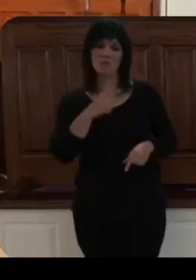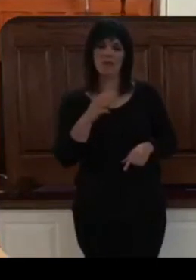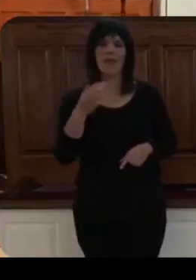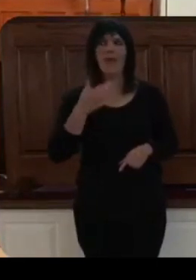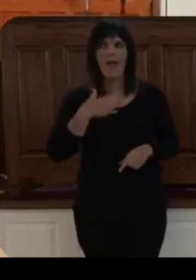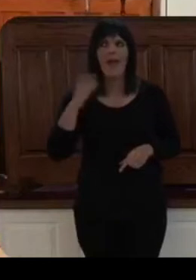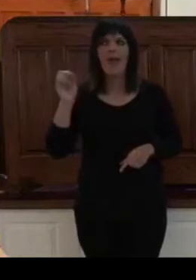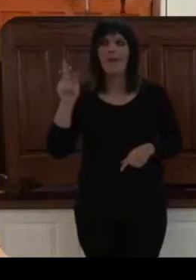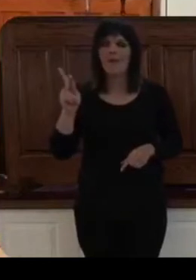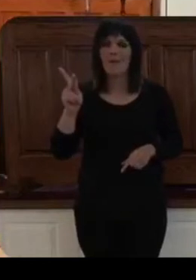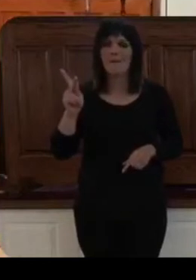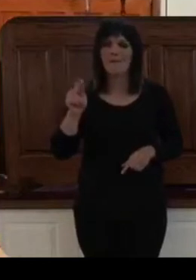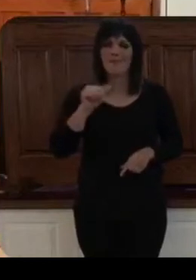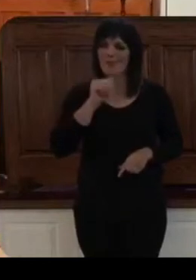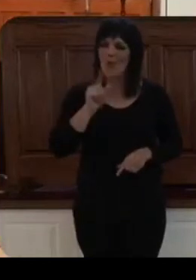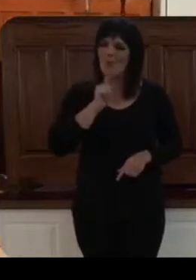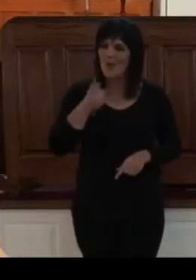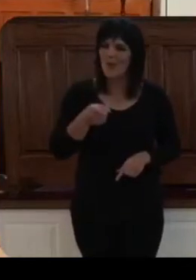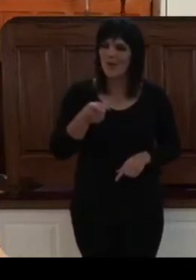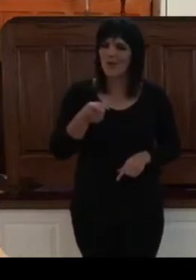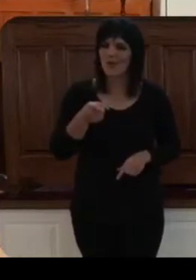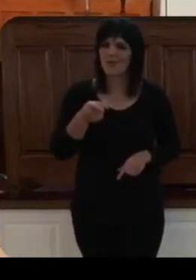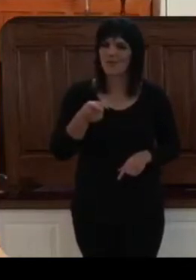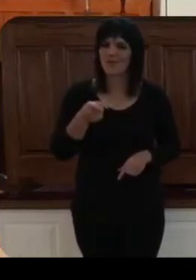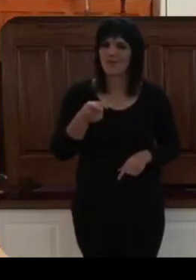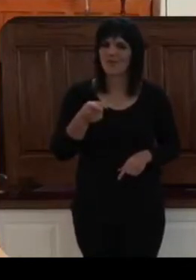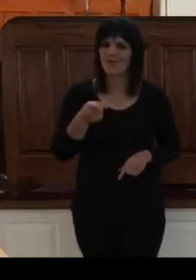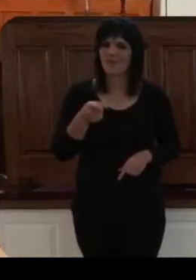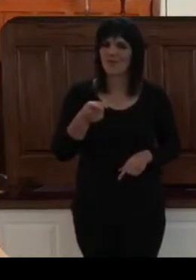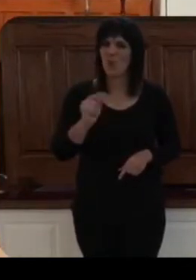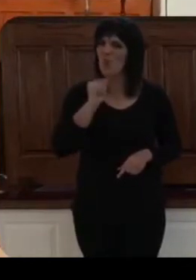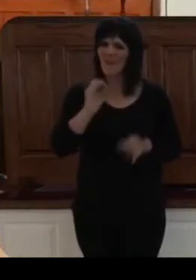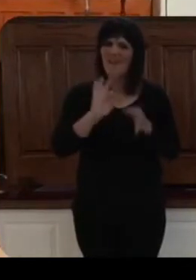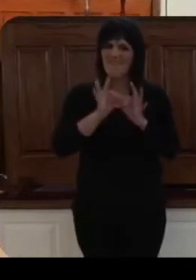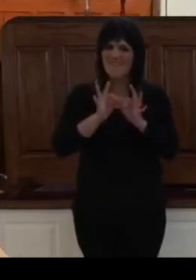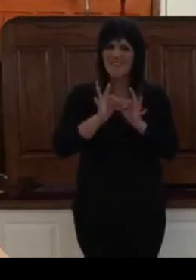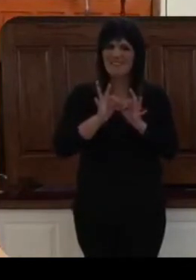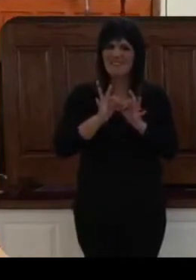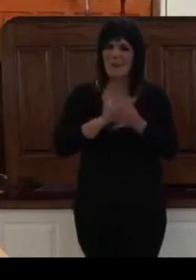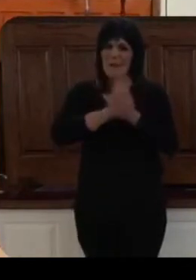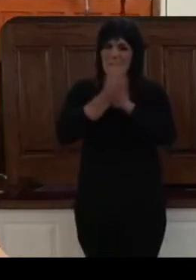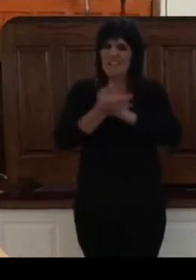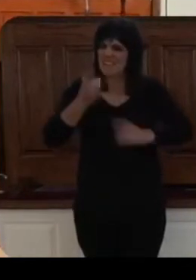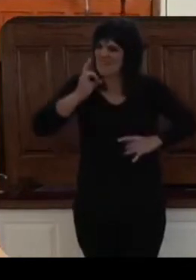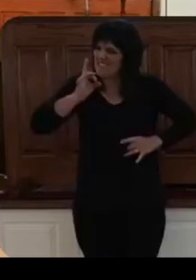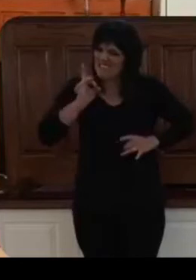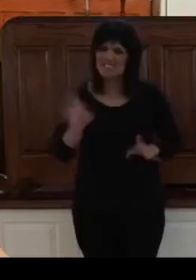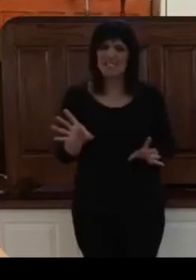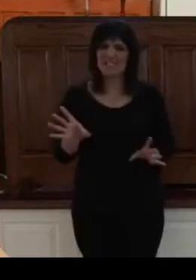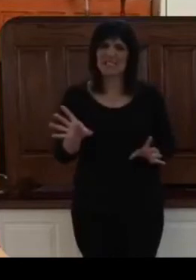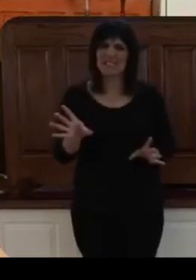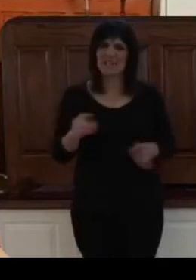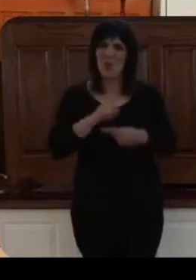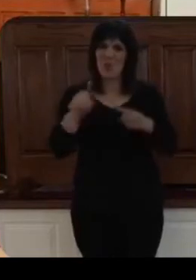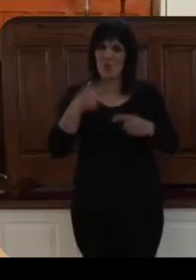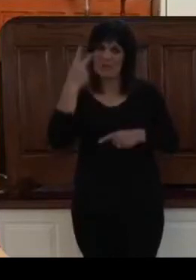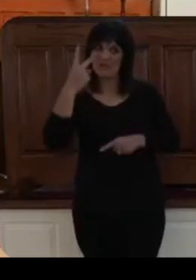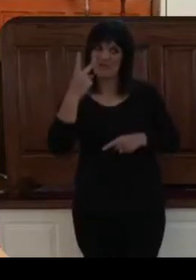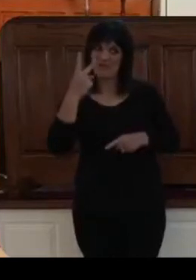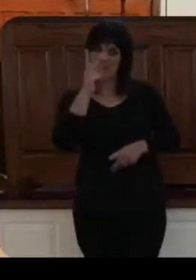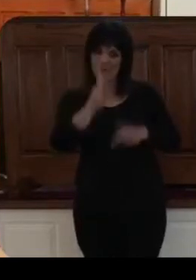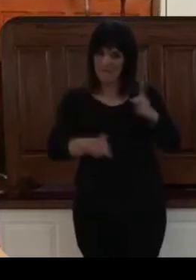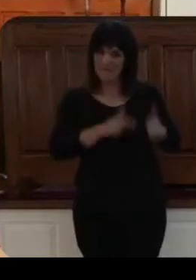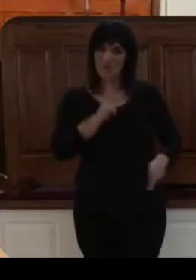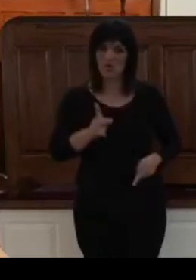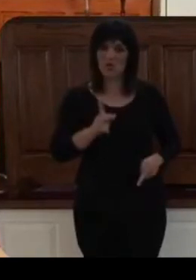okay. We have an issue and we don't resolve it, and that turns into bitterness, and every time we see that person, we get mad, we get upset. So